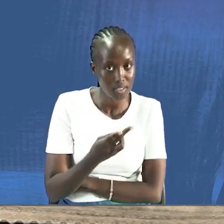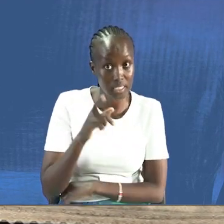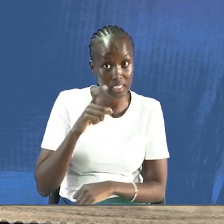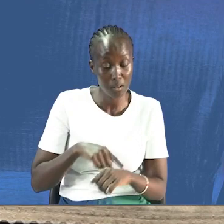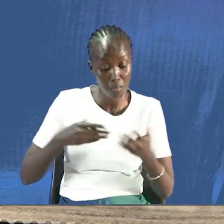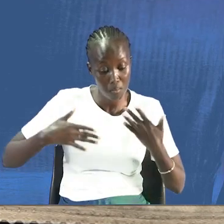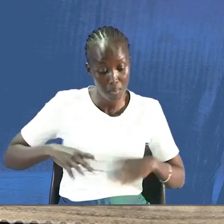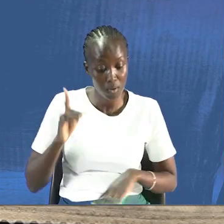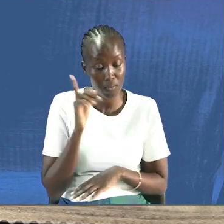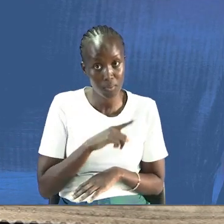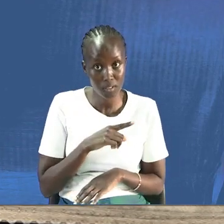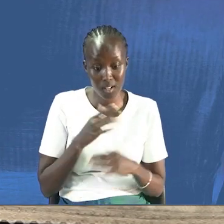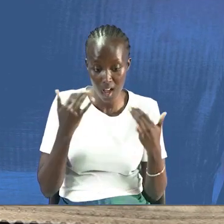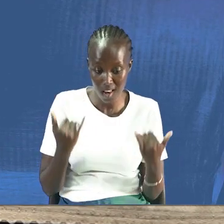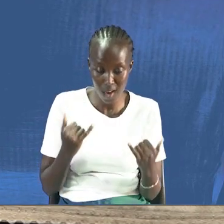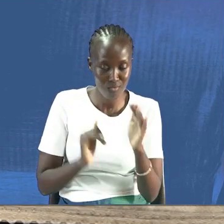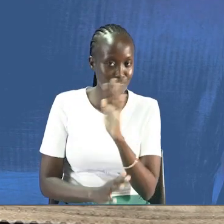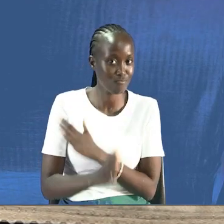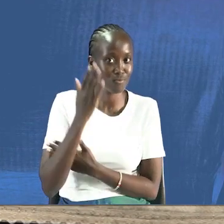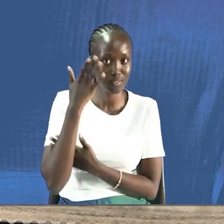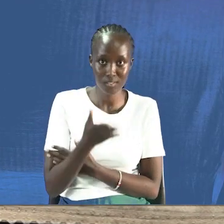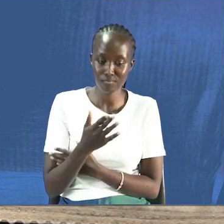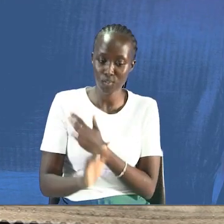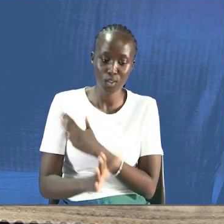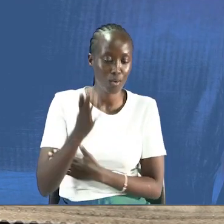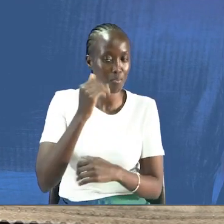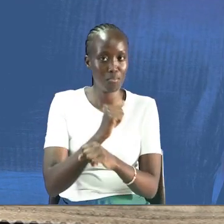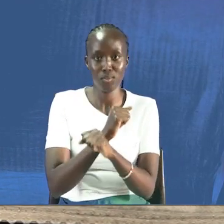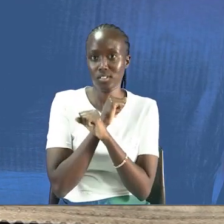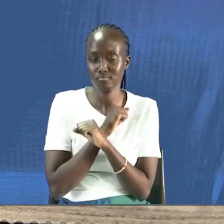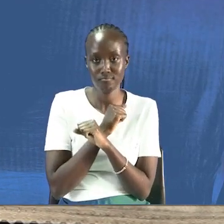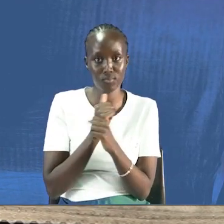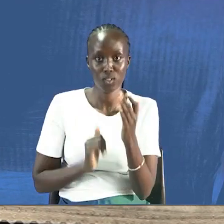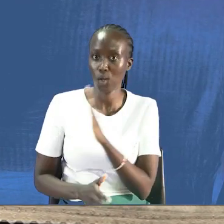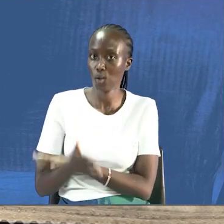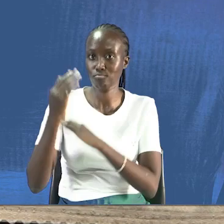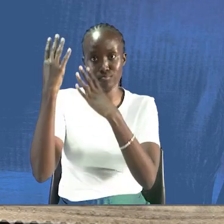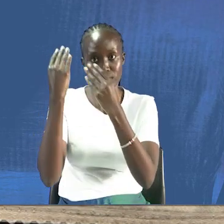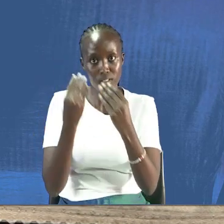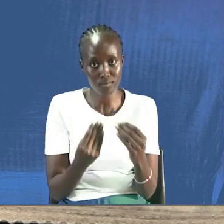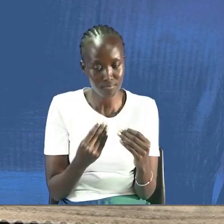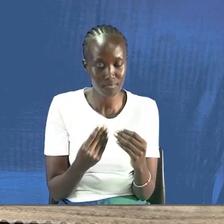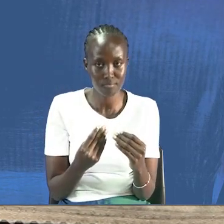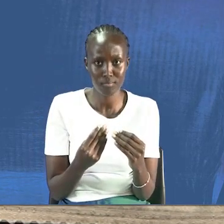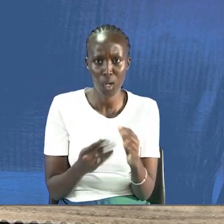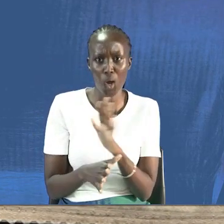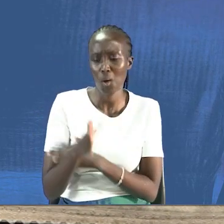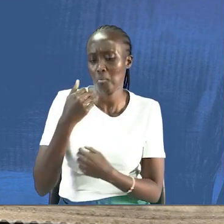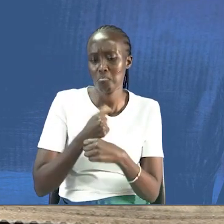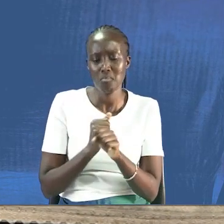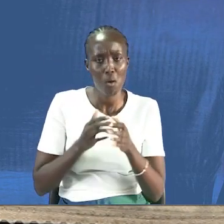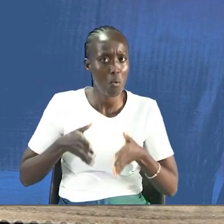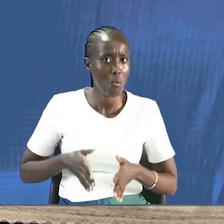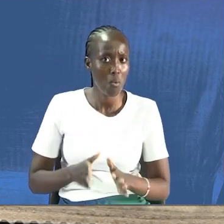up to now? He has been there for us. He has watched over us. He has provided for us. He has always made a way for